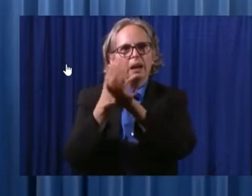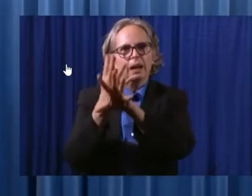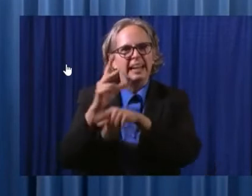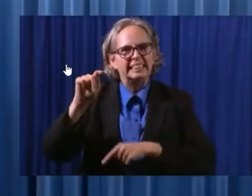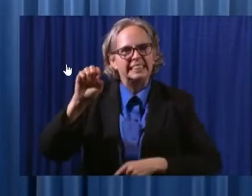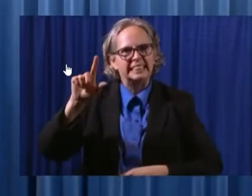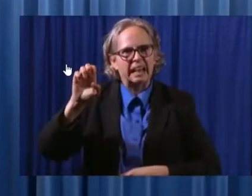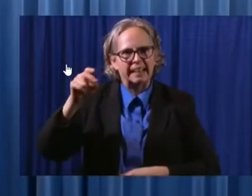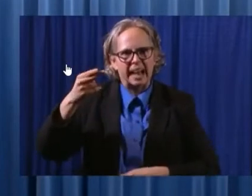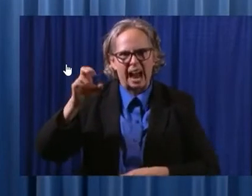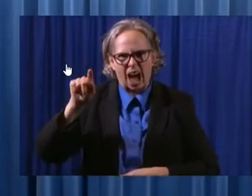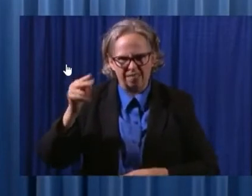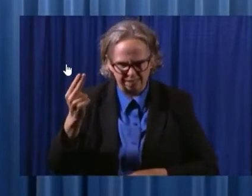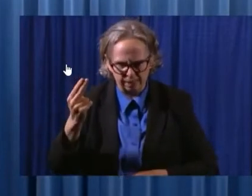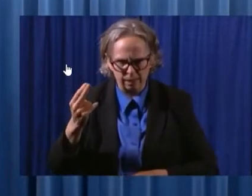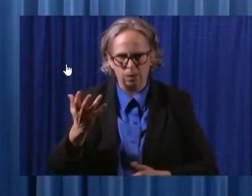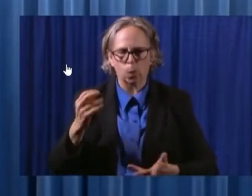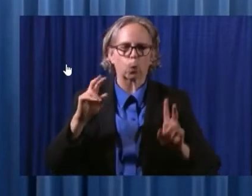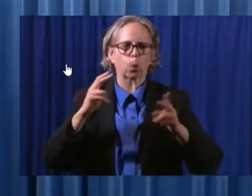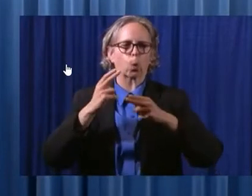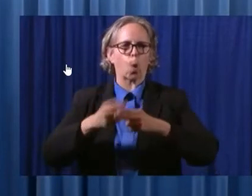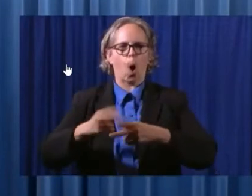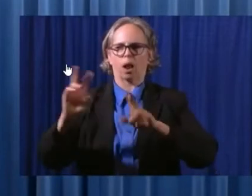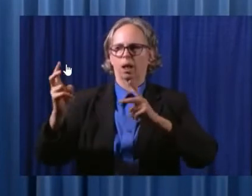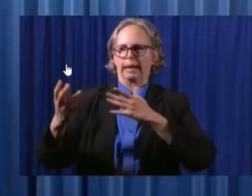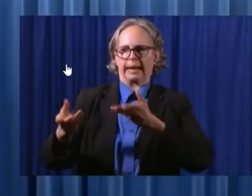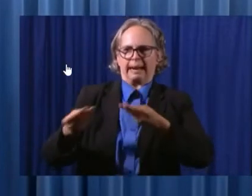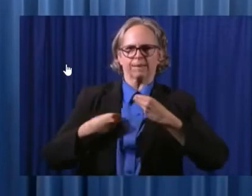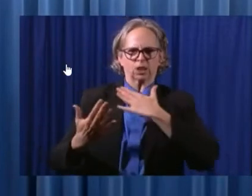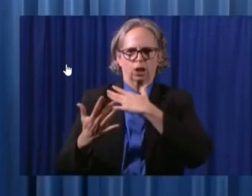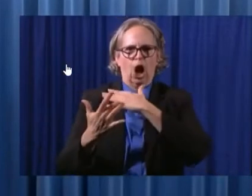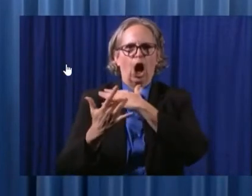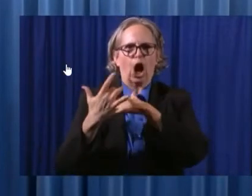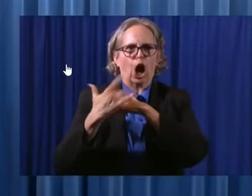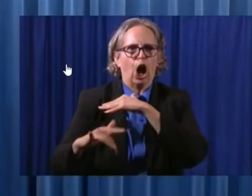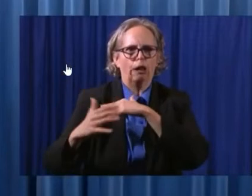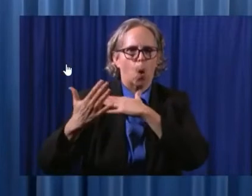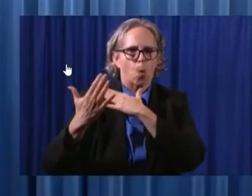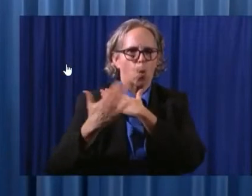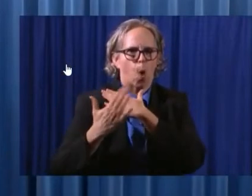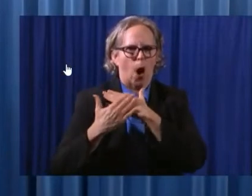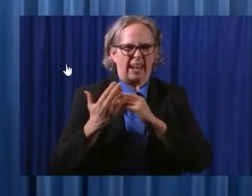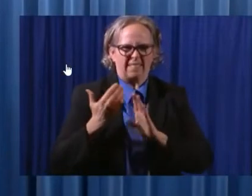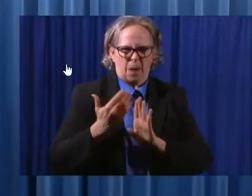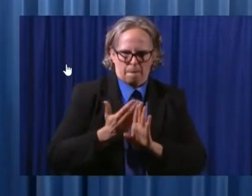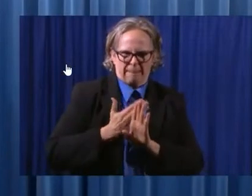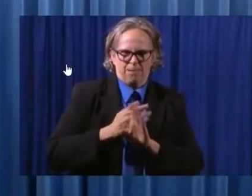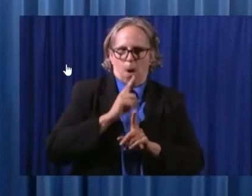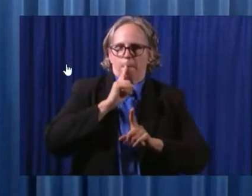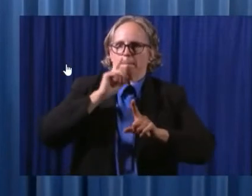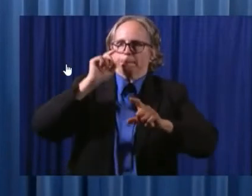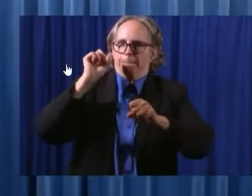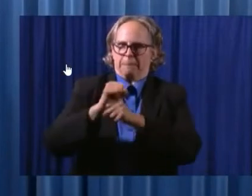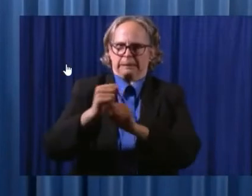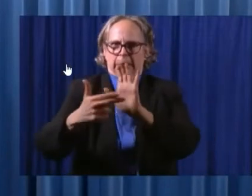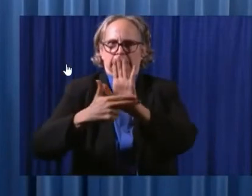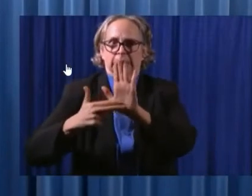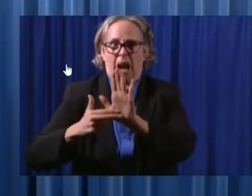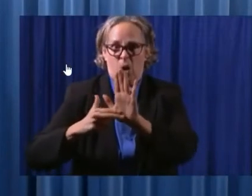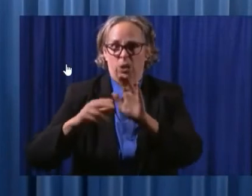indicators. They don't have really anything to do with the cases. They're before you would ever record a case. But this is an